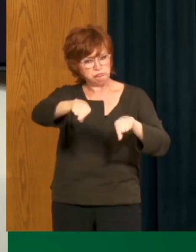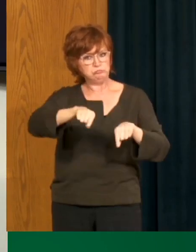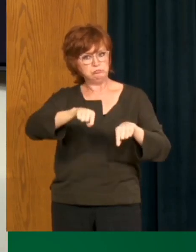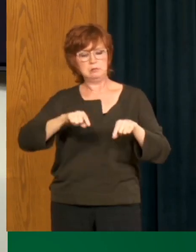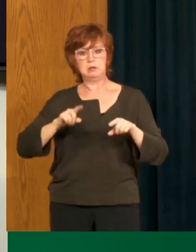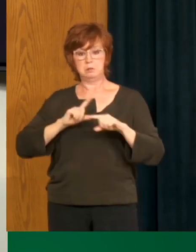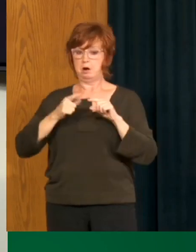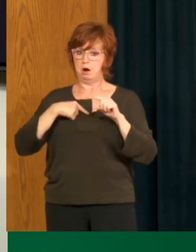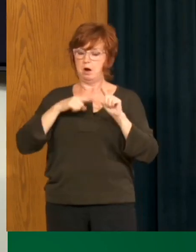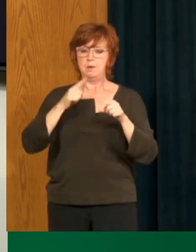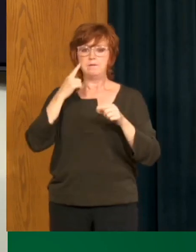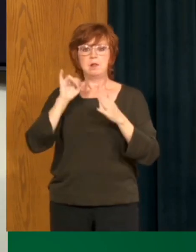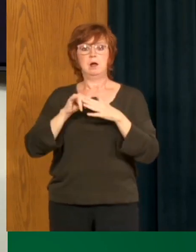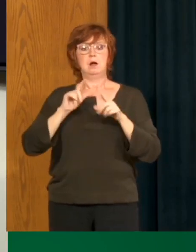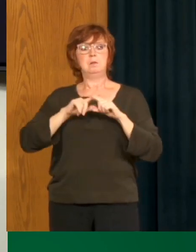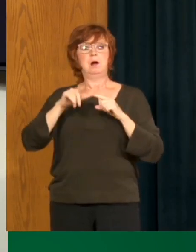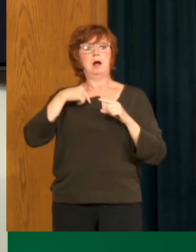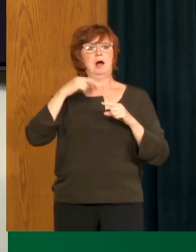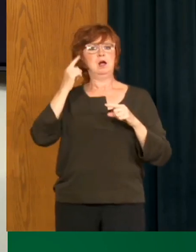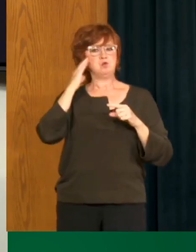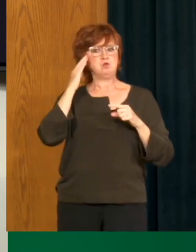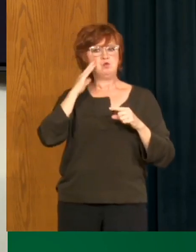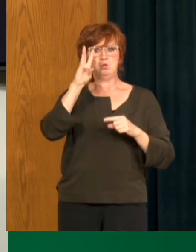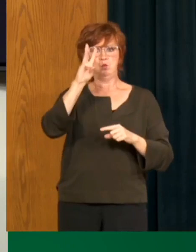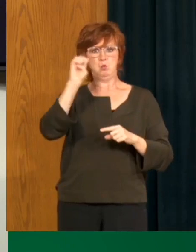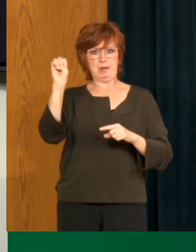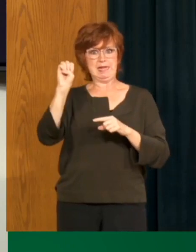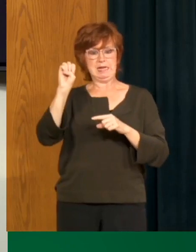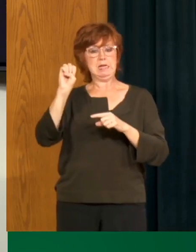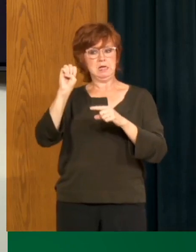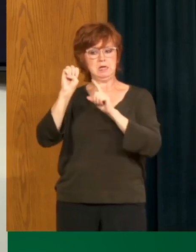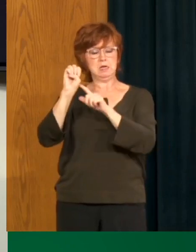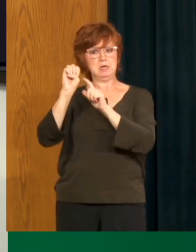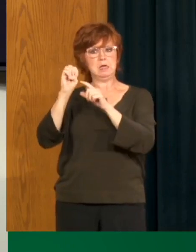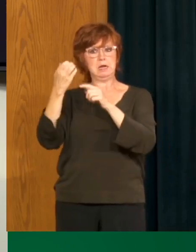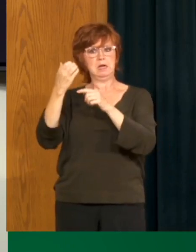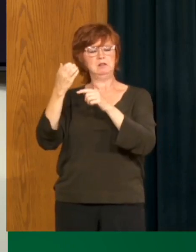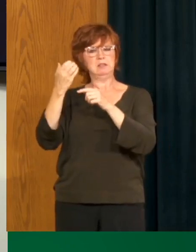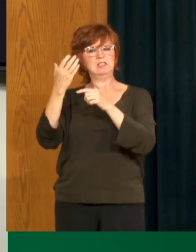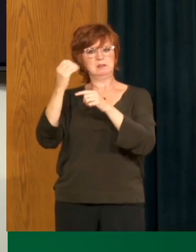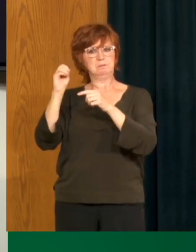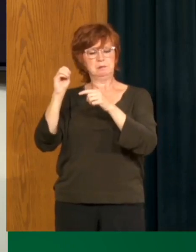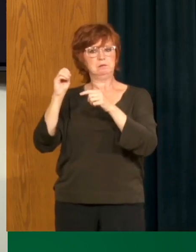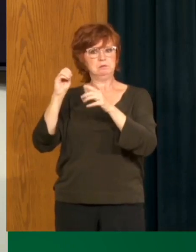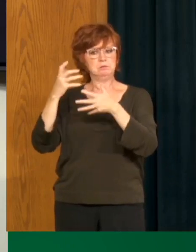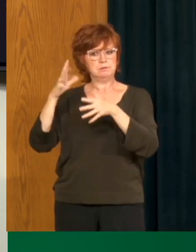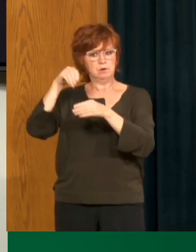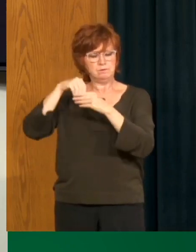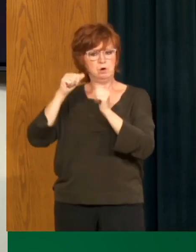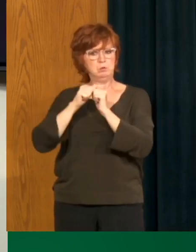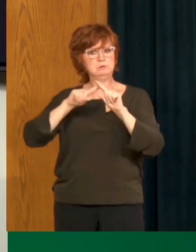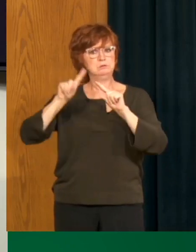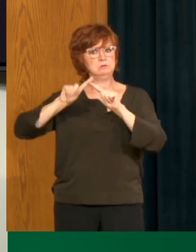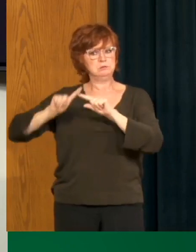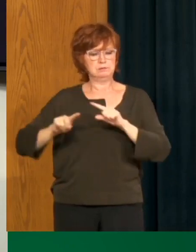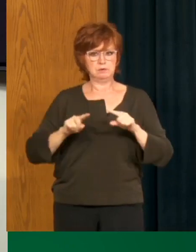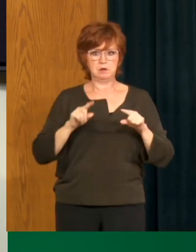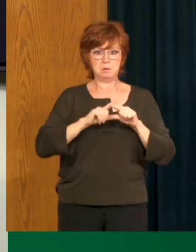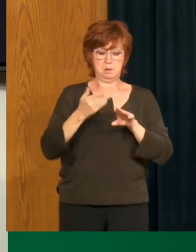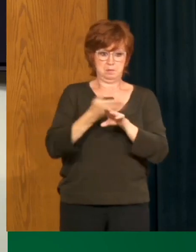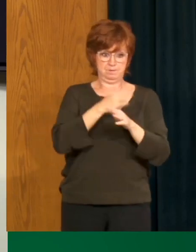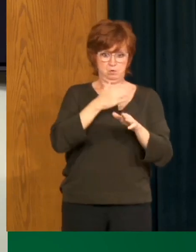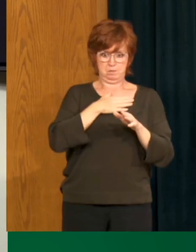aware whether or not they did with the Saskatchewan government, so I approached prior to going on that trip. I approached our conflict of interest